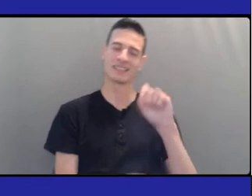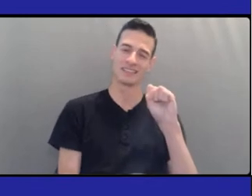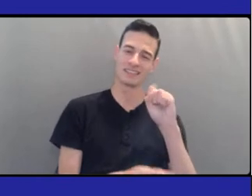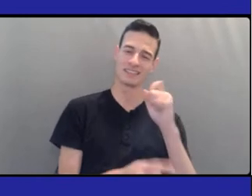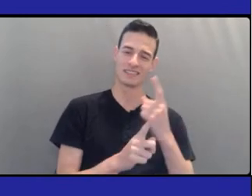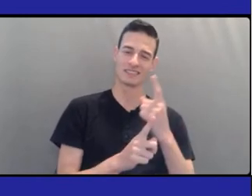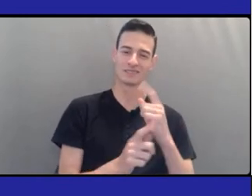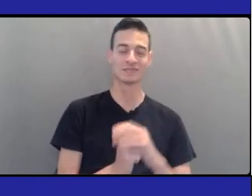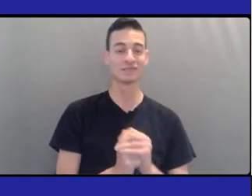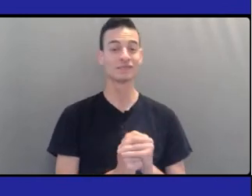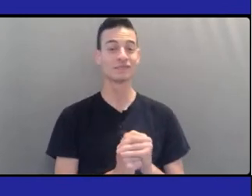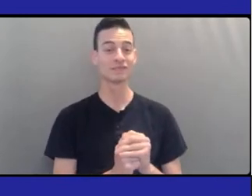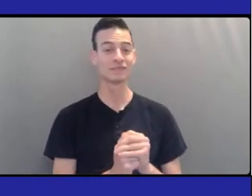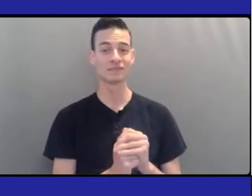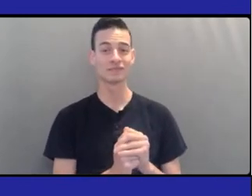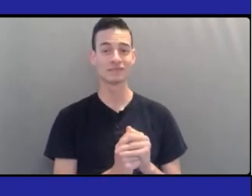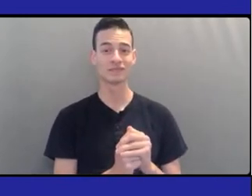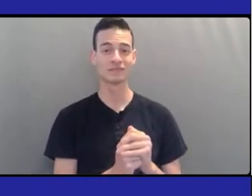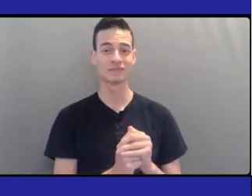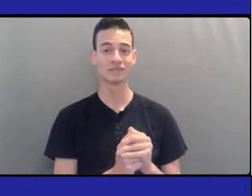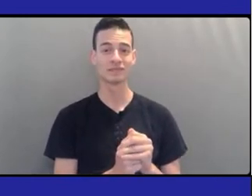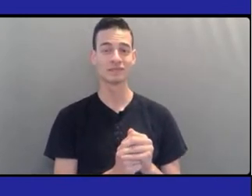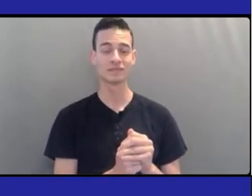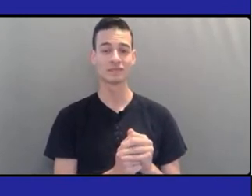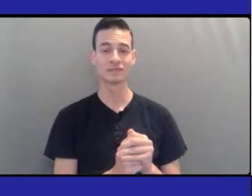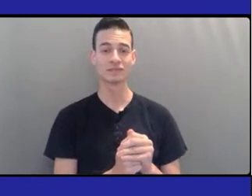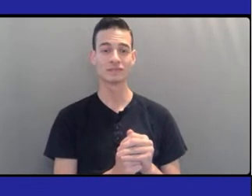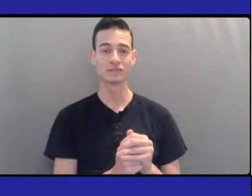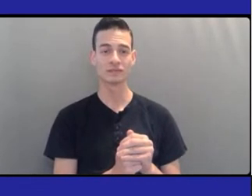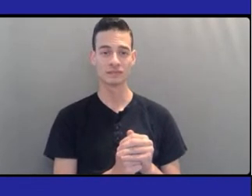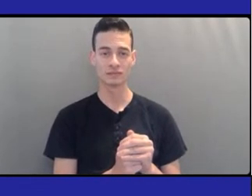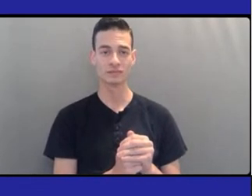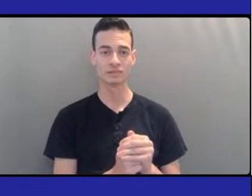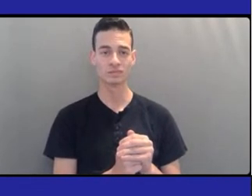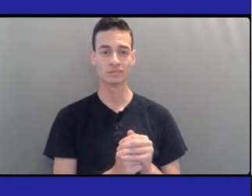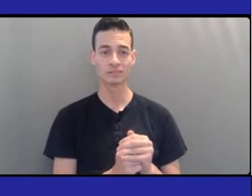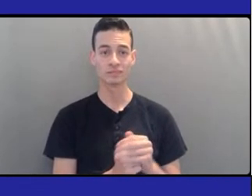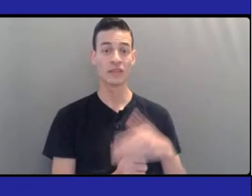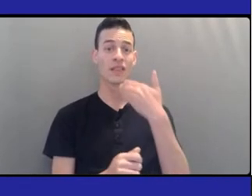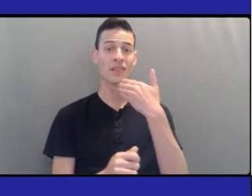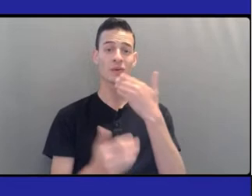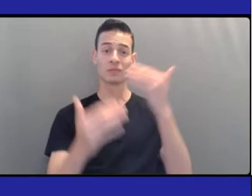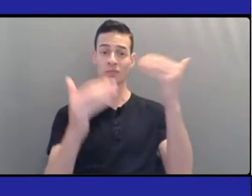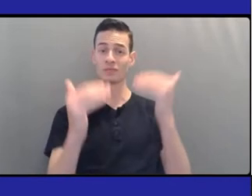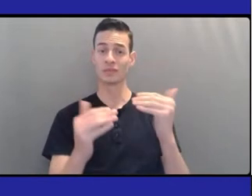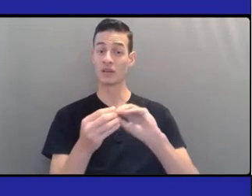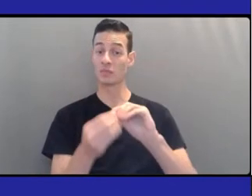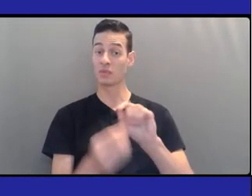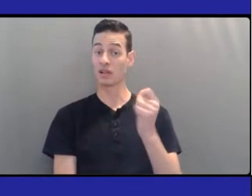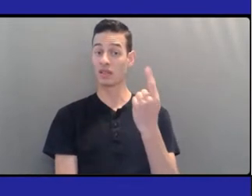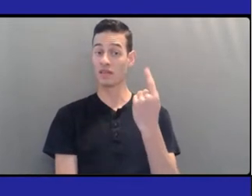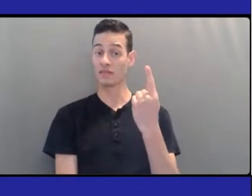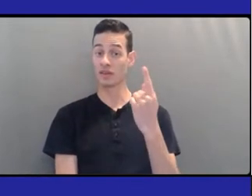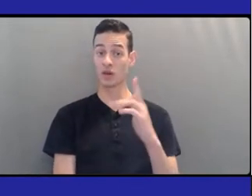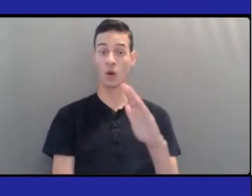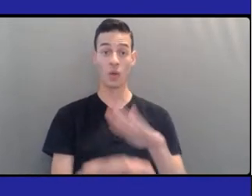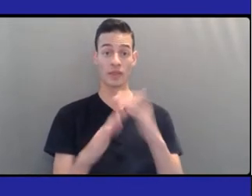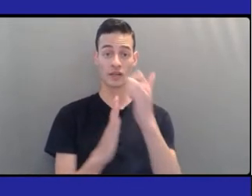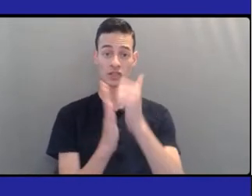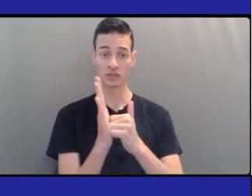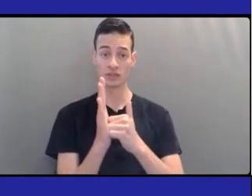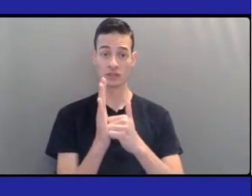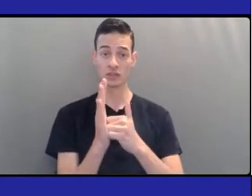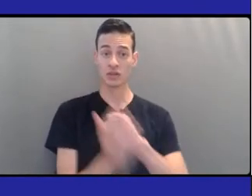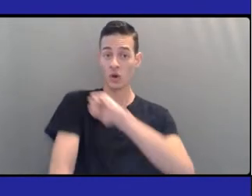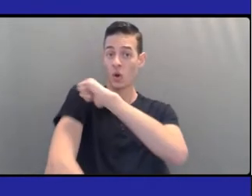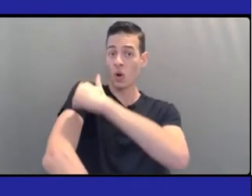Mm-hmm. Let me move then to thank you so much. Let me move to number 11 on your agenda, which is authorizing the New York City Health